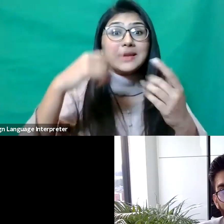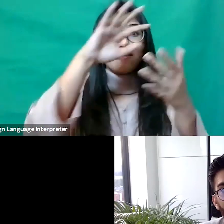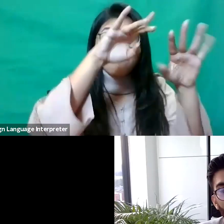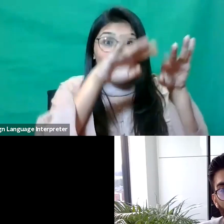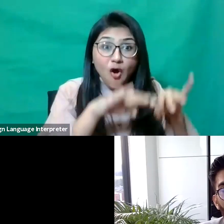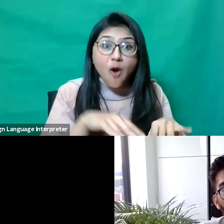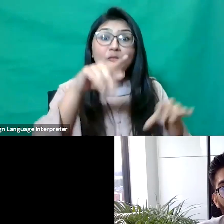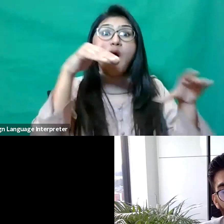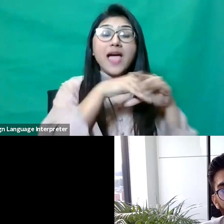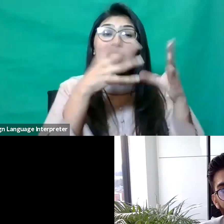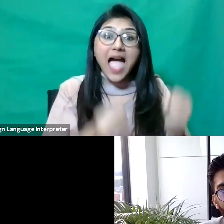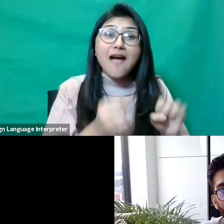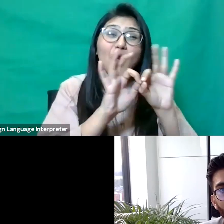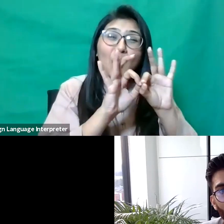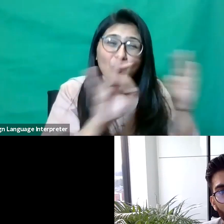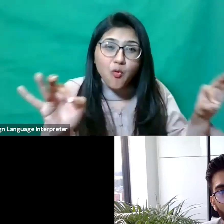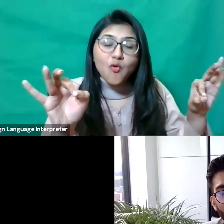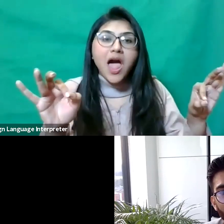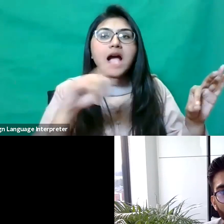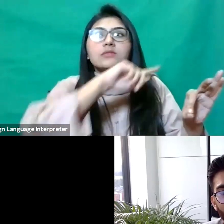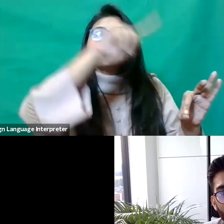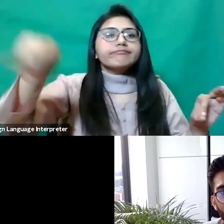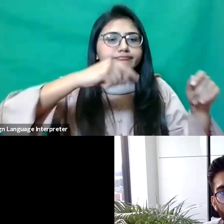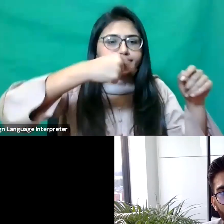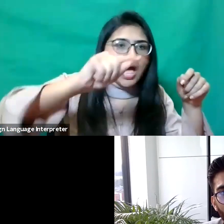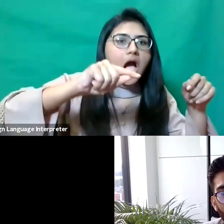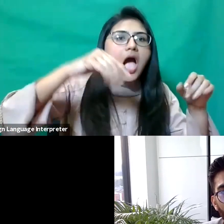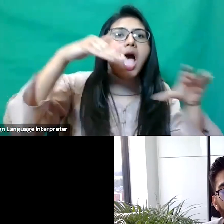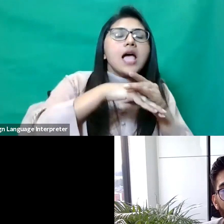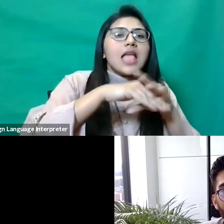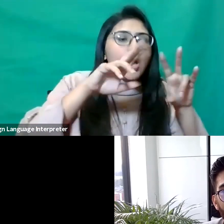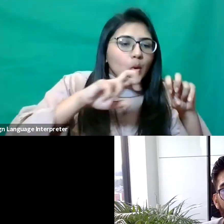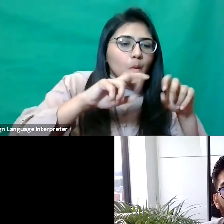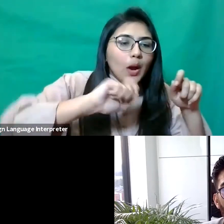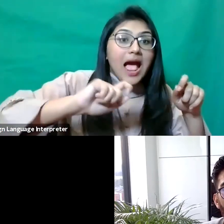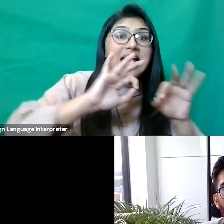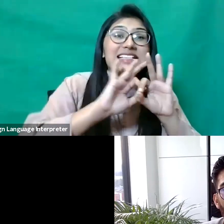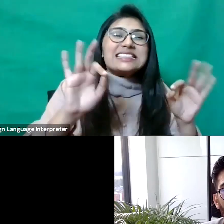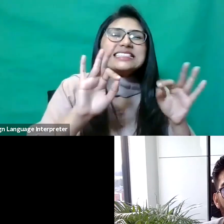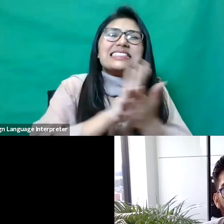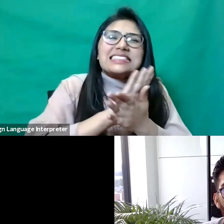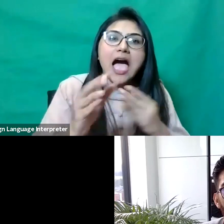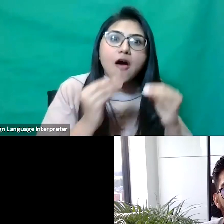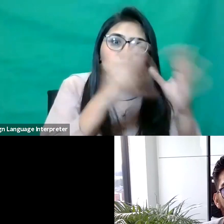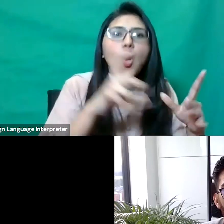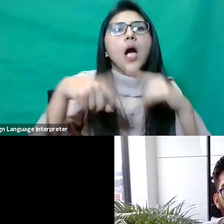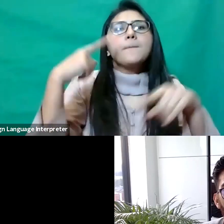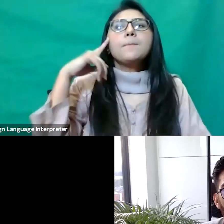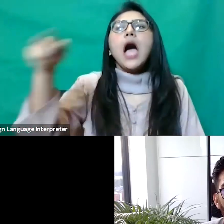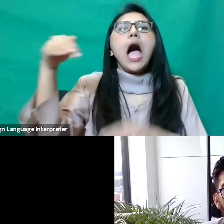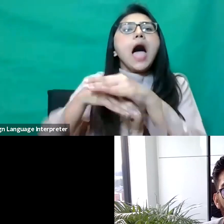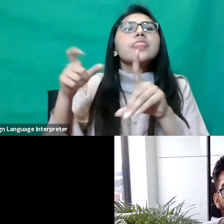Yeah. good chance to kind of make that good impression. So at that stage, they're only comparing you on